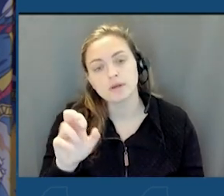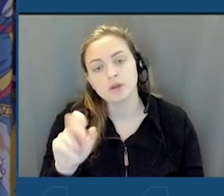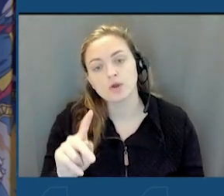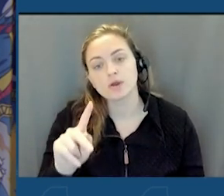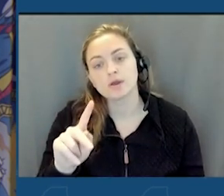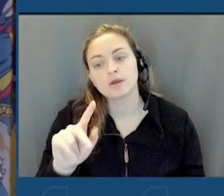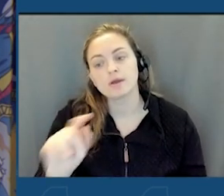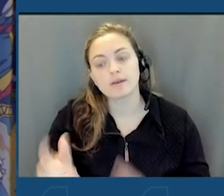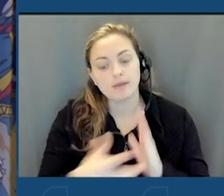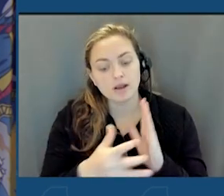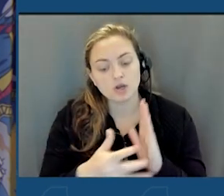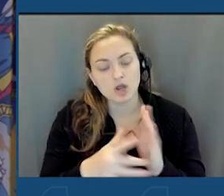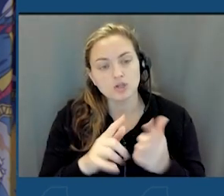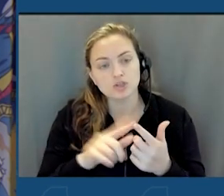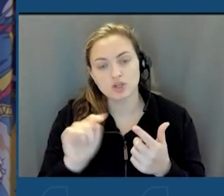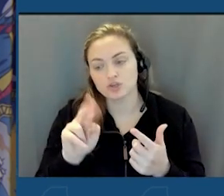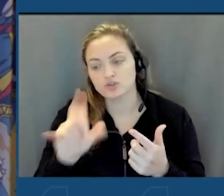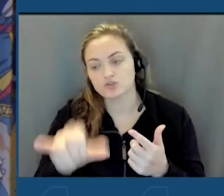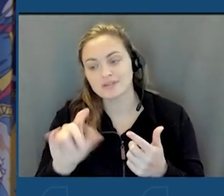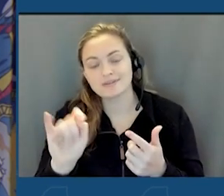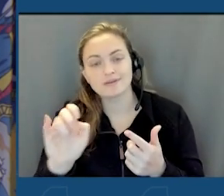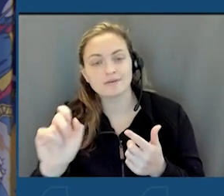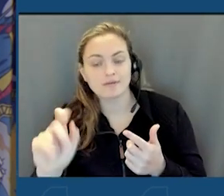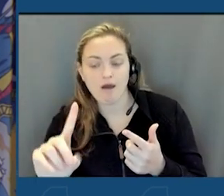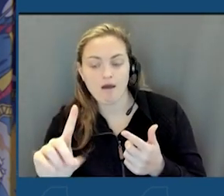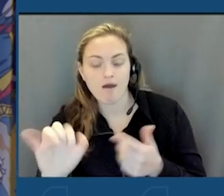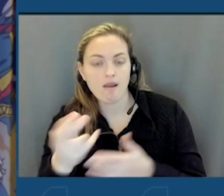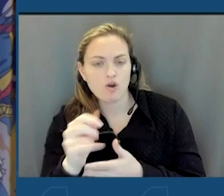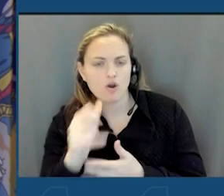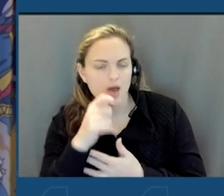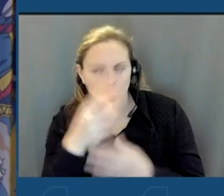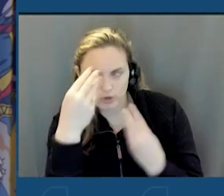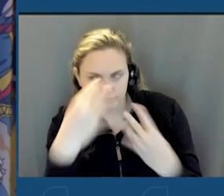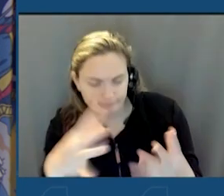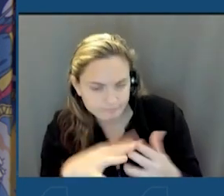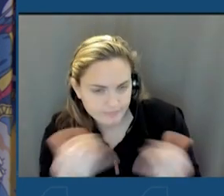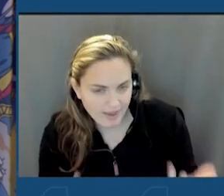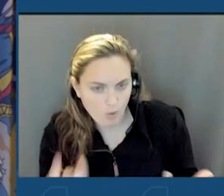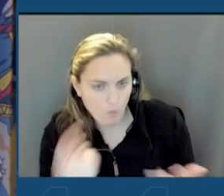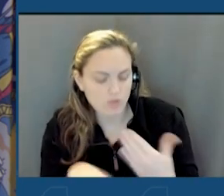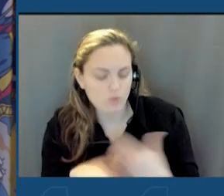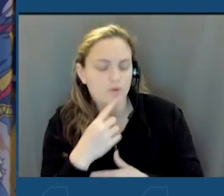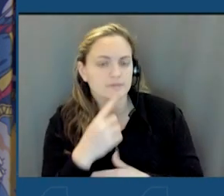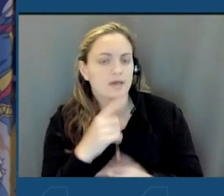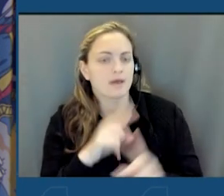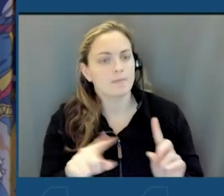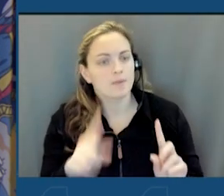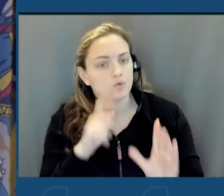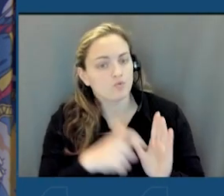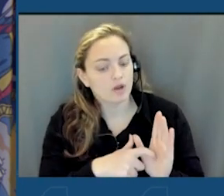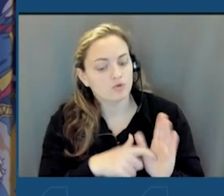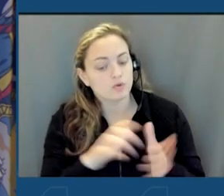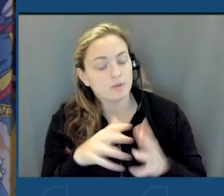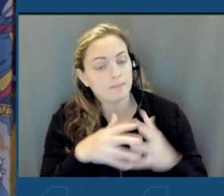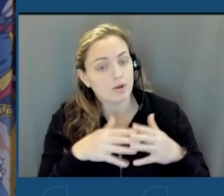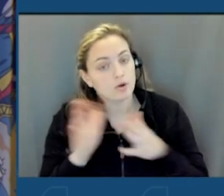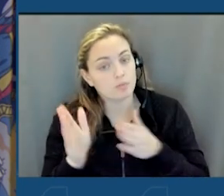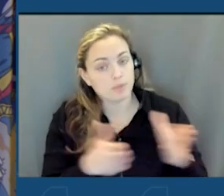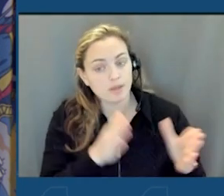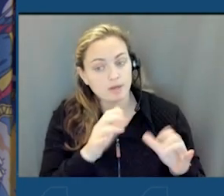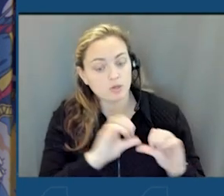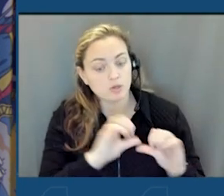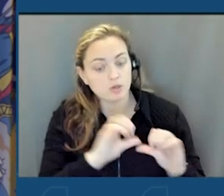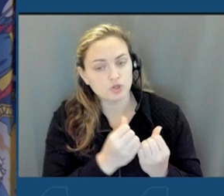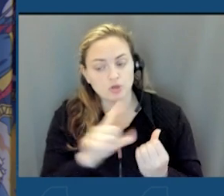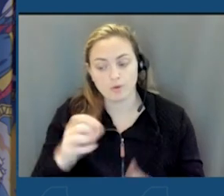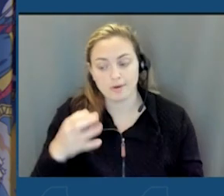so I will not spill the beans on what they're going to say. But, you know, this community was recognized by the American Planning Association back in 2019